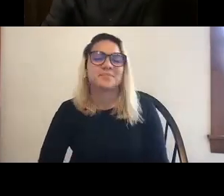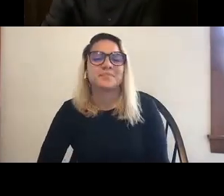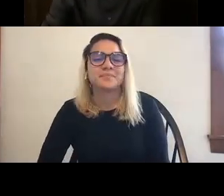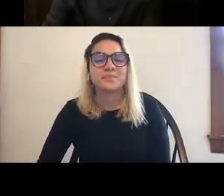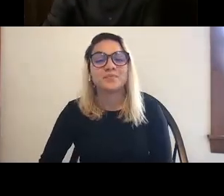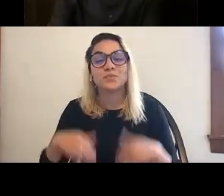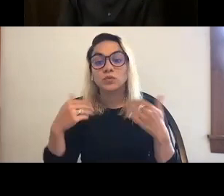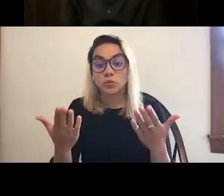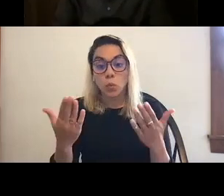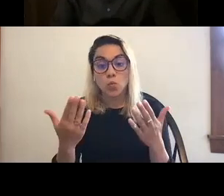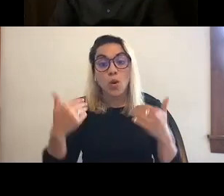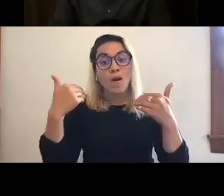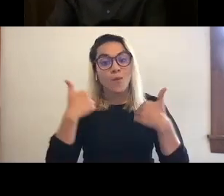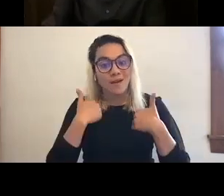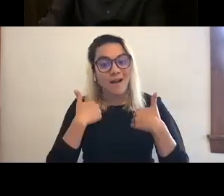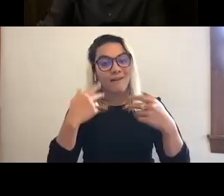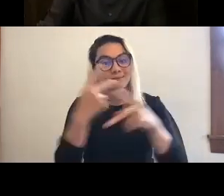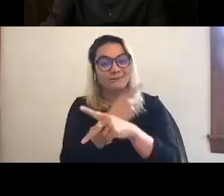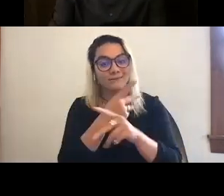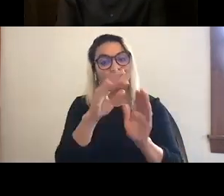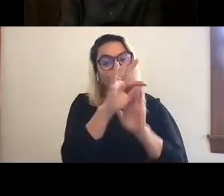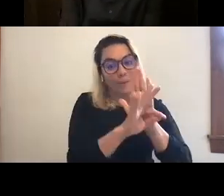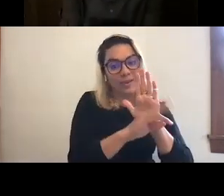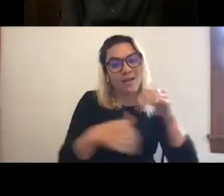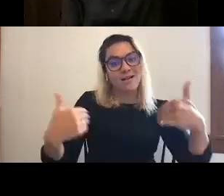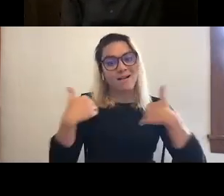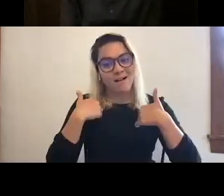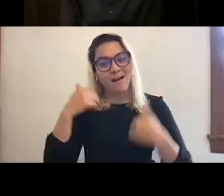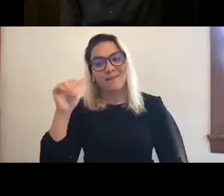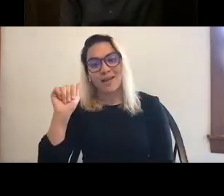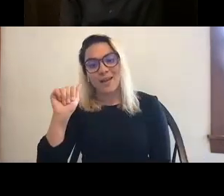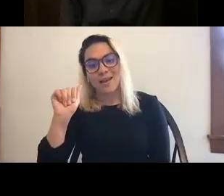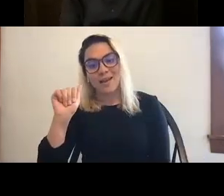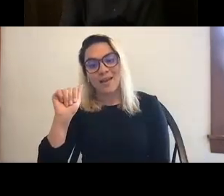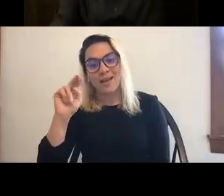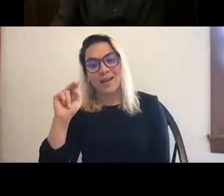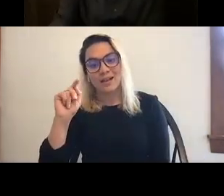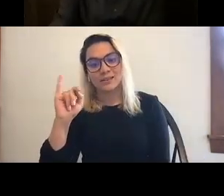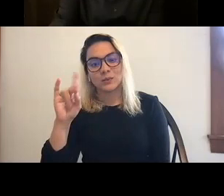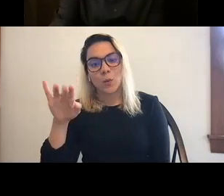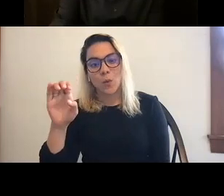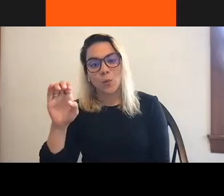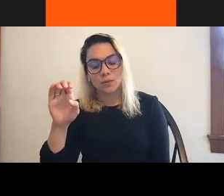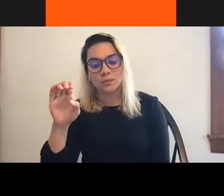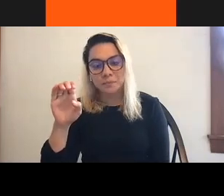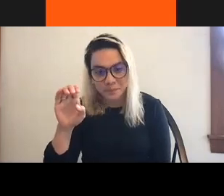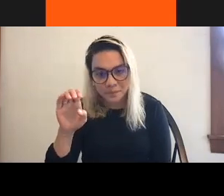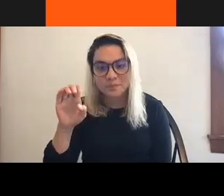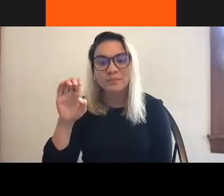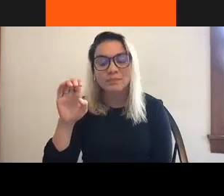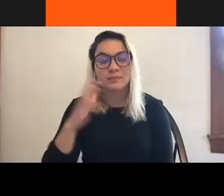an antidote, and it comes through the work that I've done with